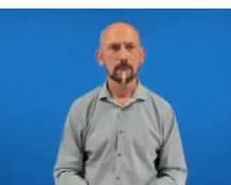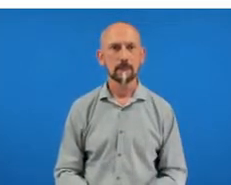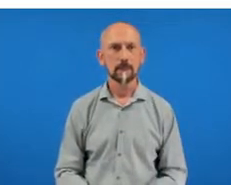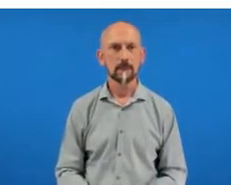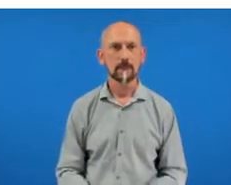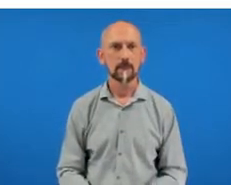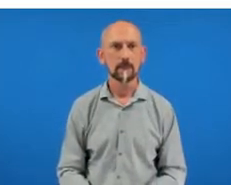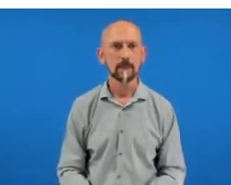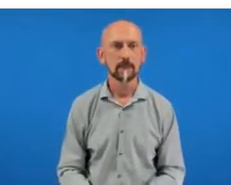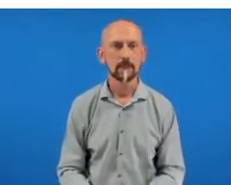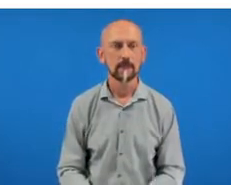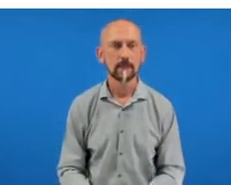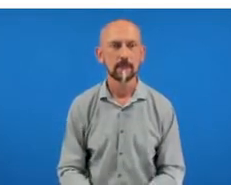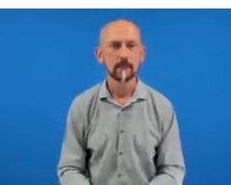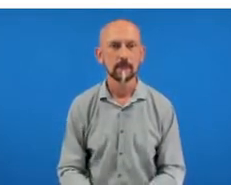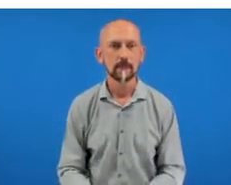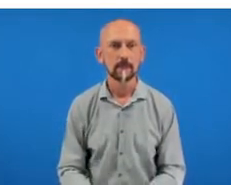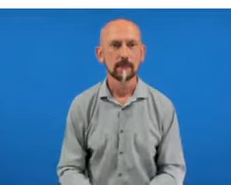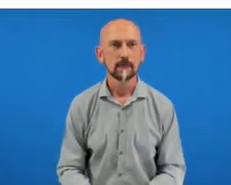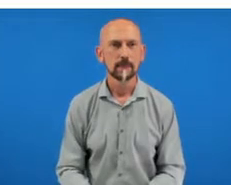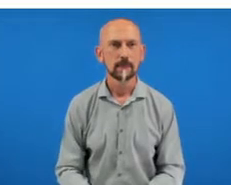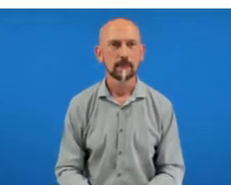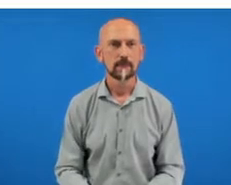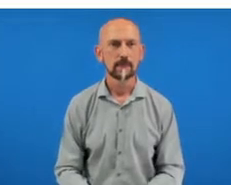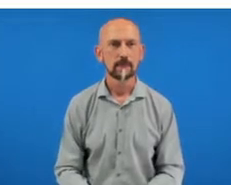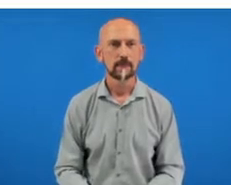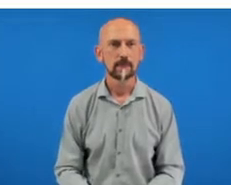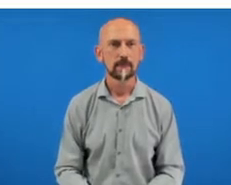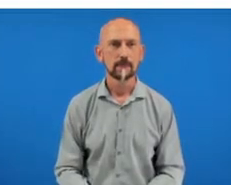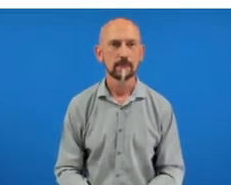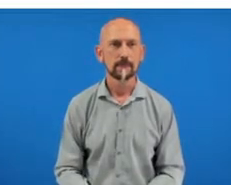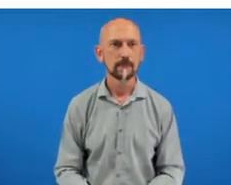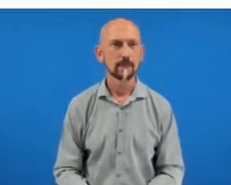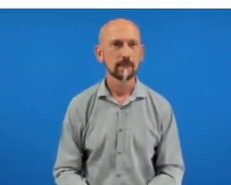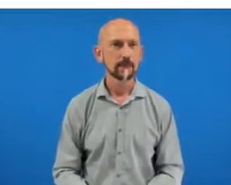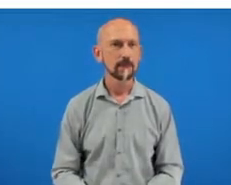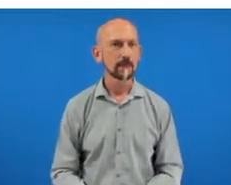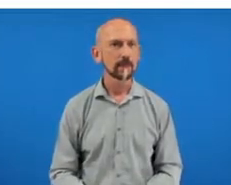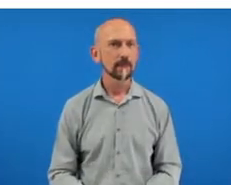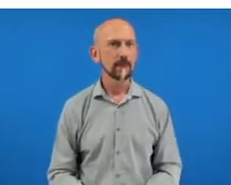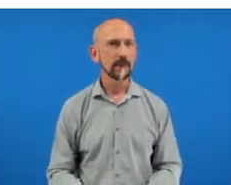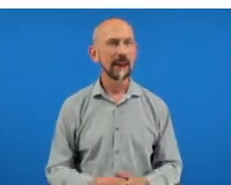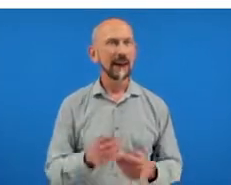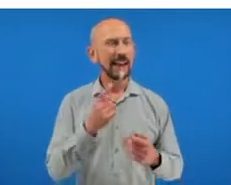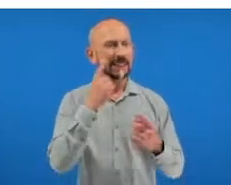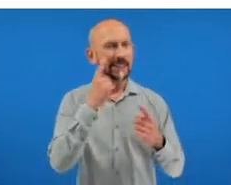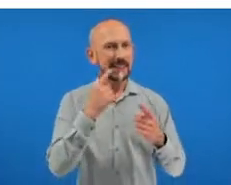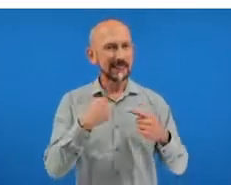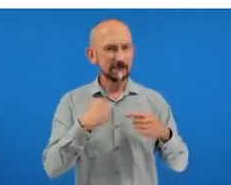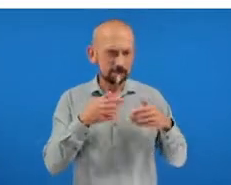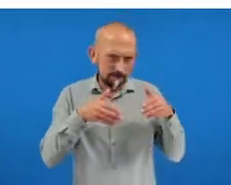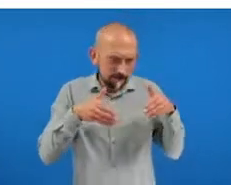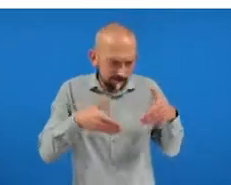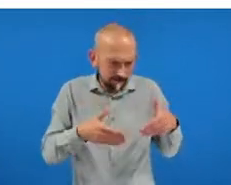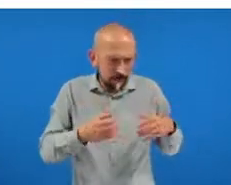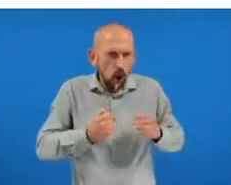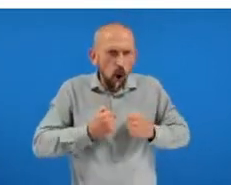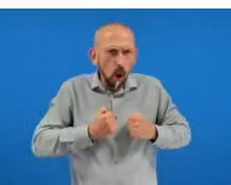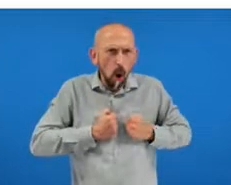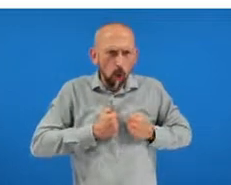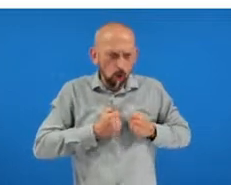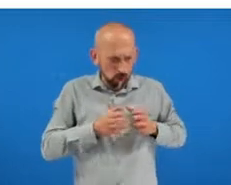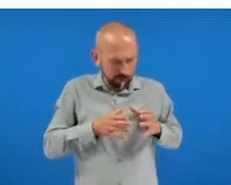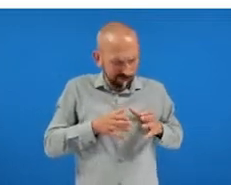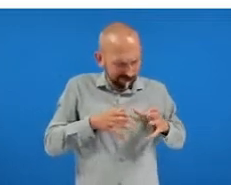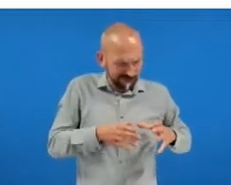I think getting out of your silo is really important. So I think that, just because you work in one service, don't